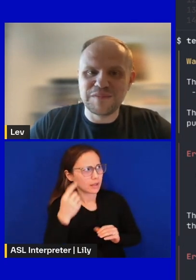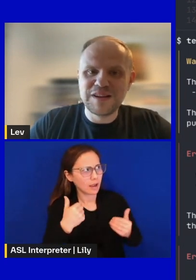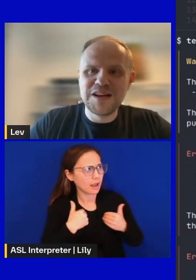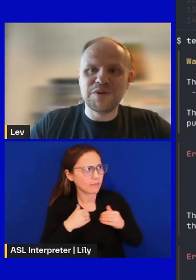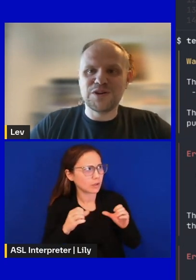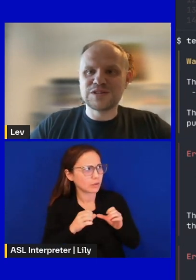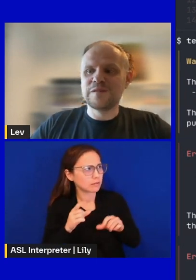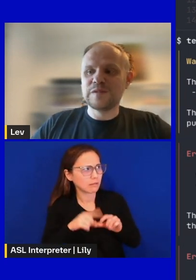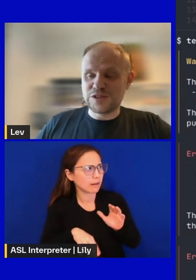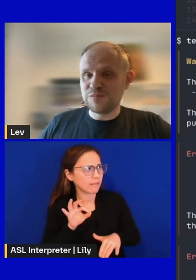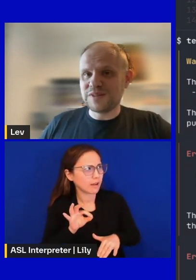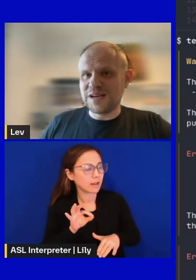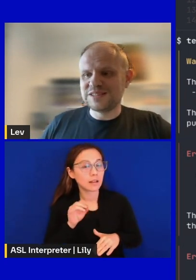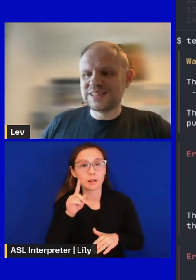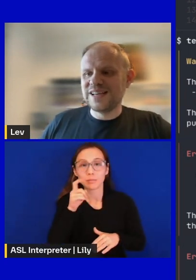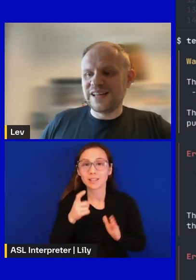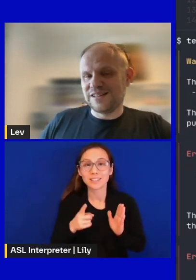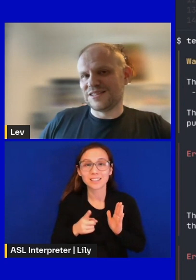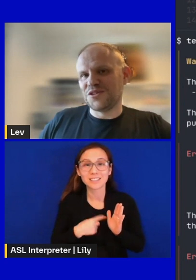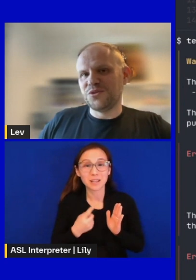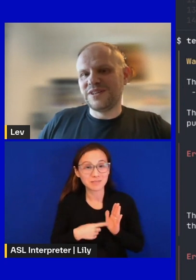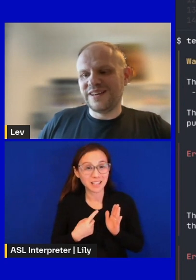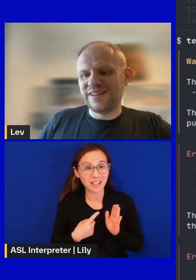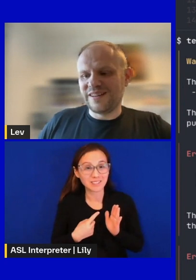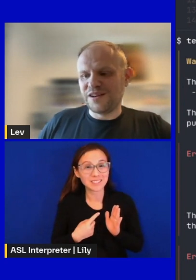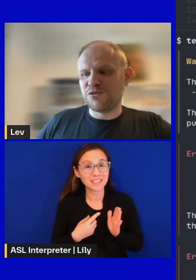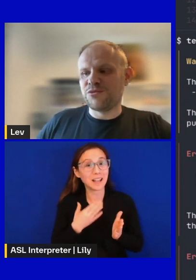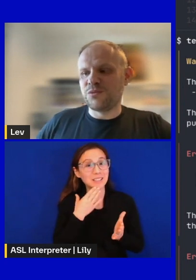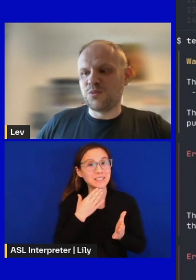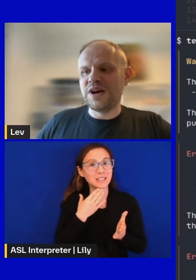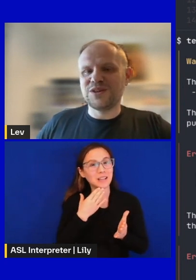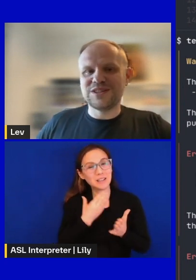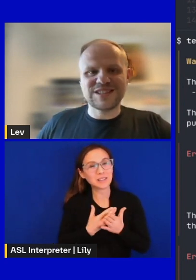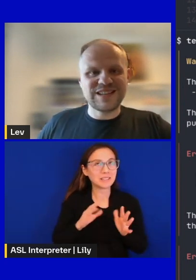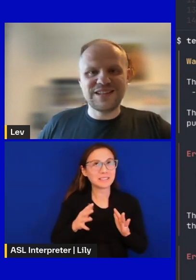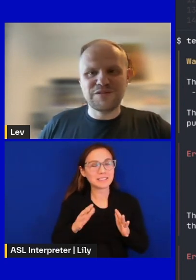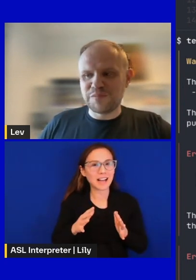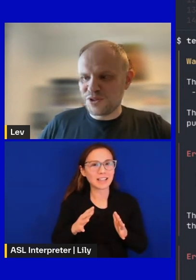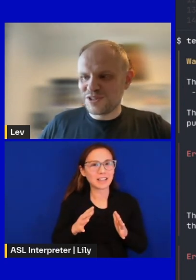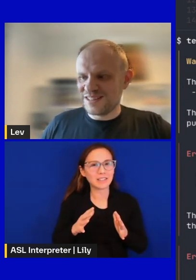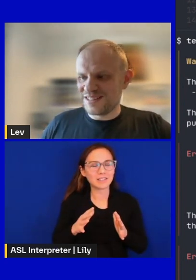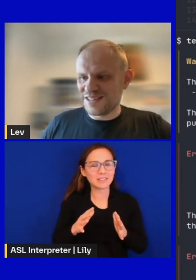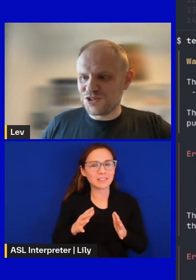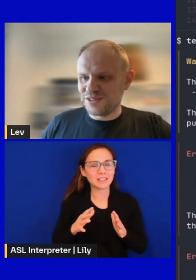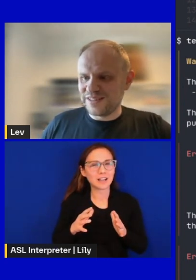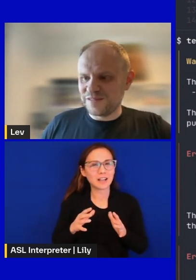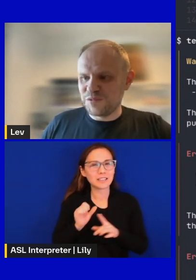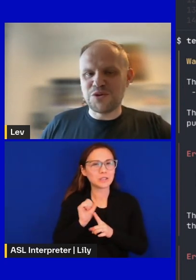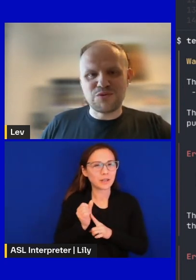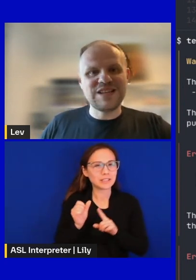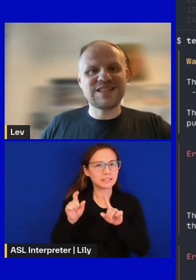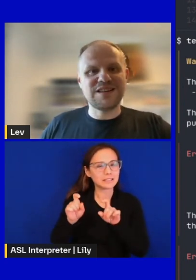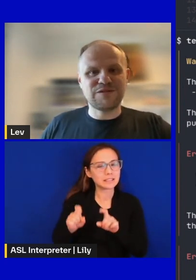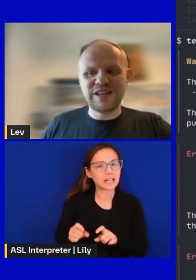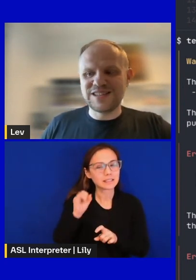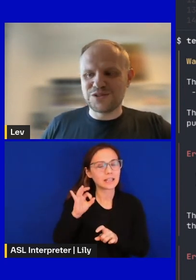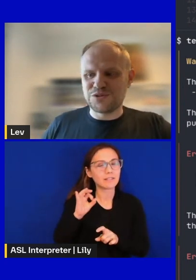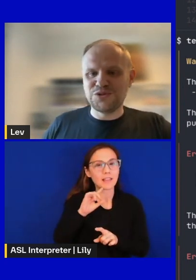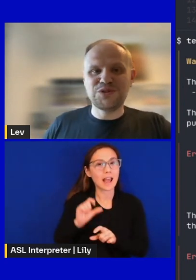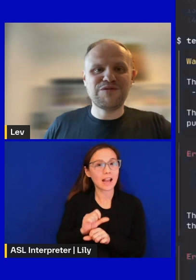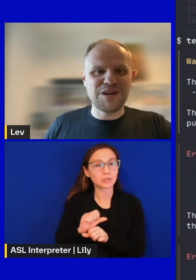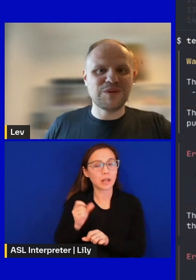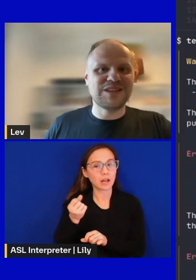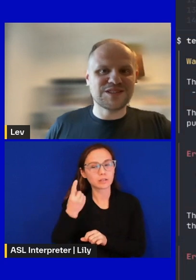find them. Because sometimes, and this is a good kind of way to understand if the person is actually, raising a flags